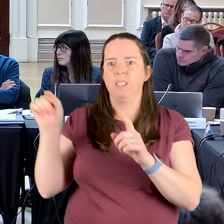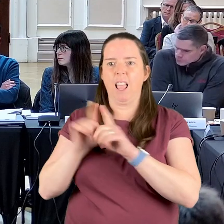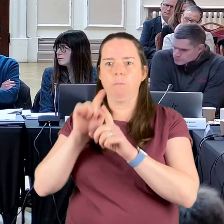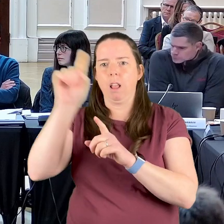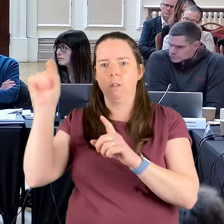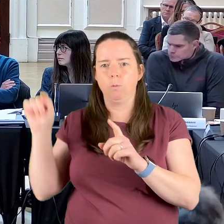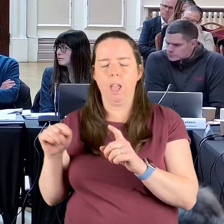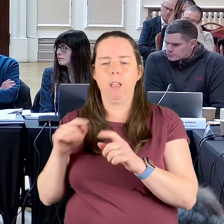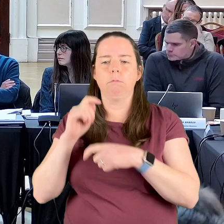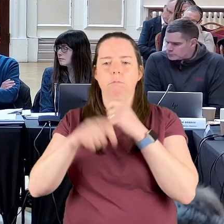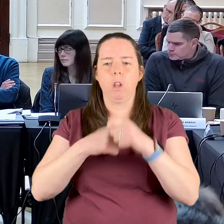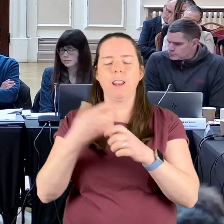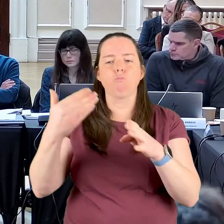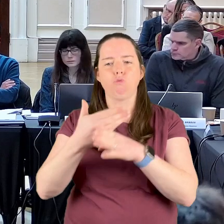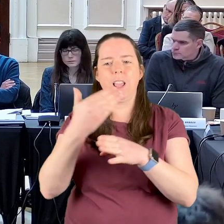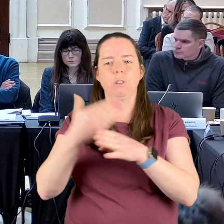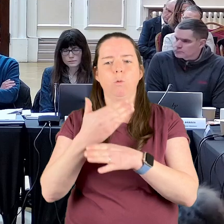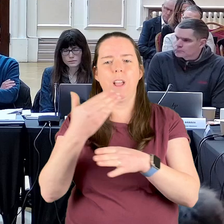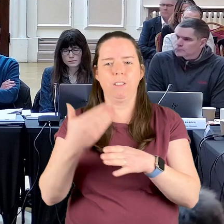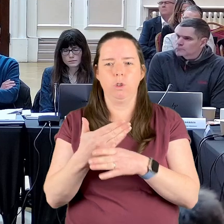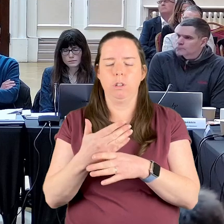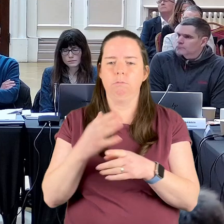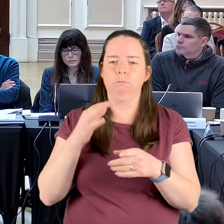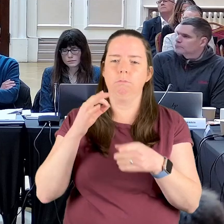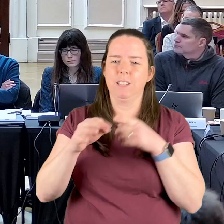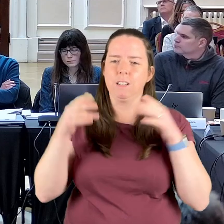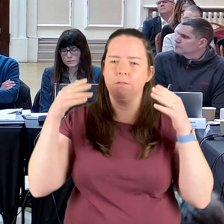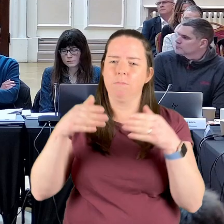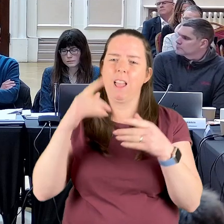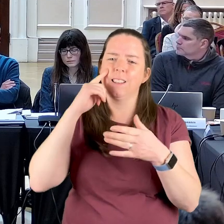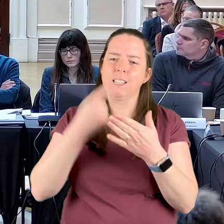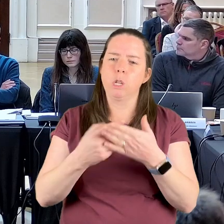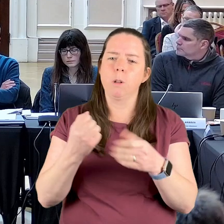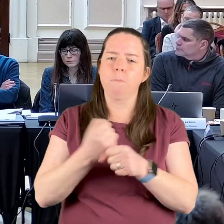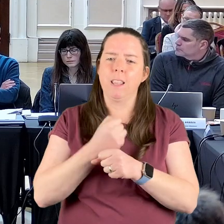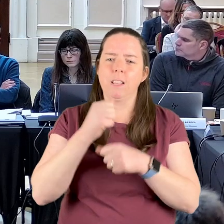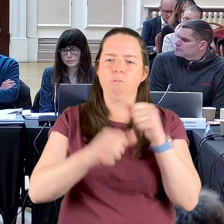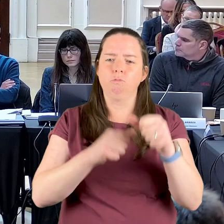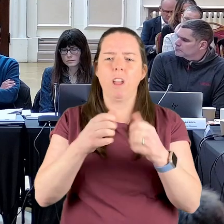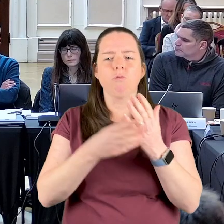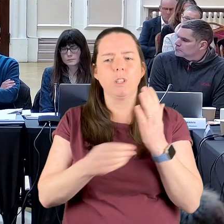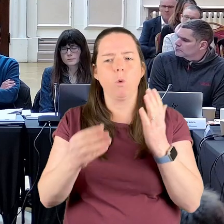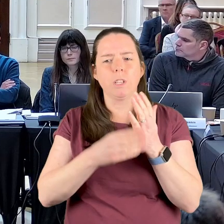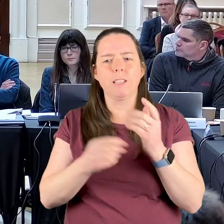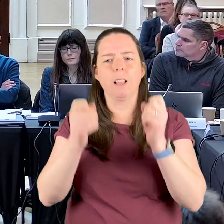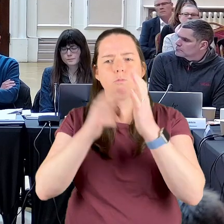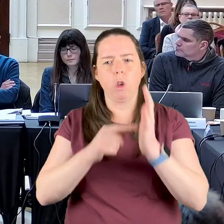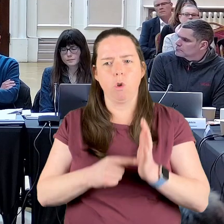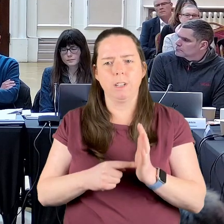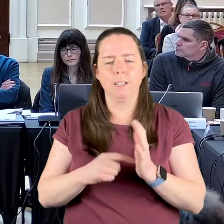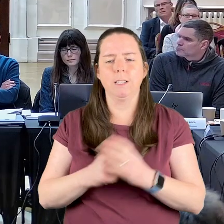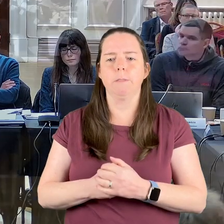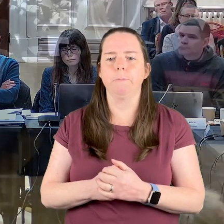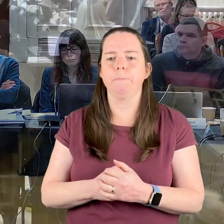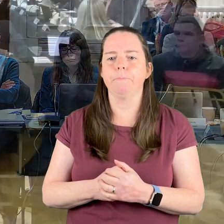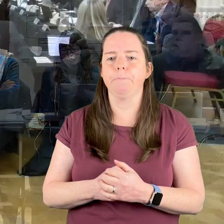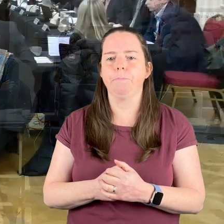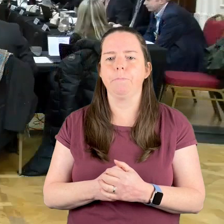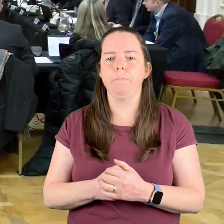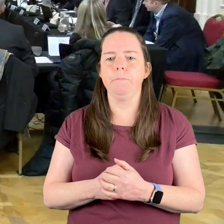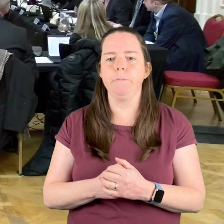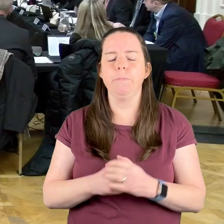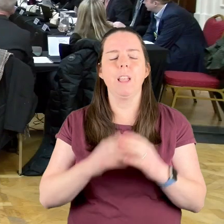into practical action, particularly about decision making around resources and priorities. Yeah. Thank you, Mike.